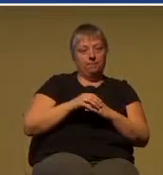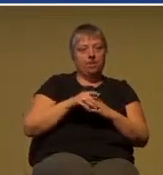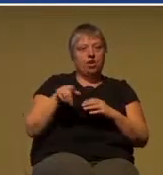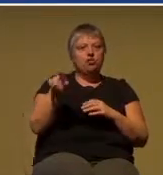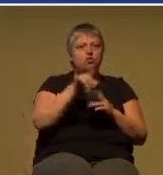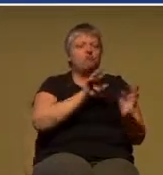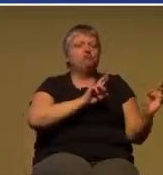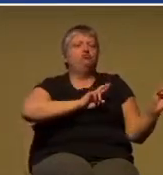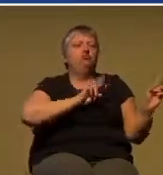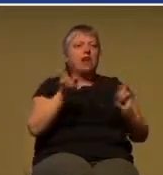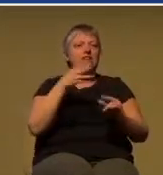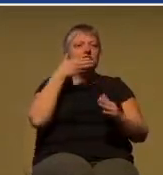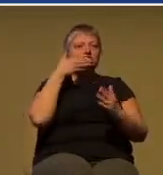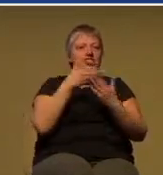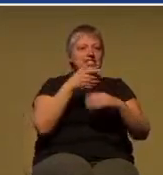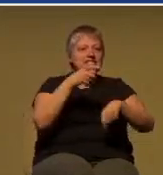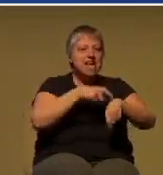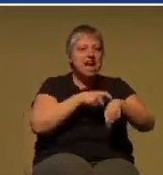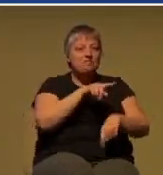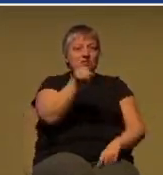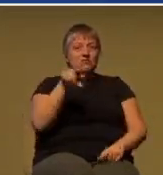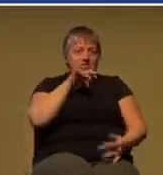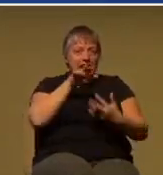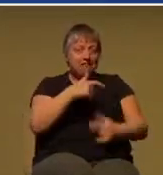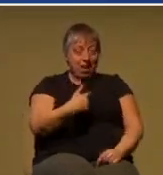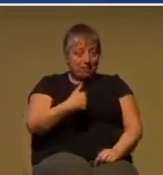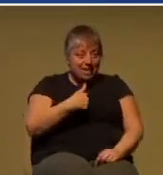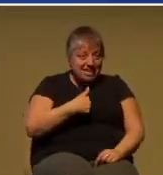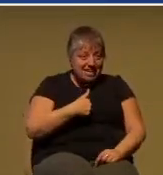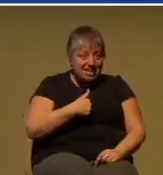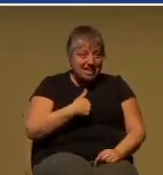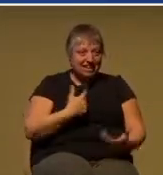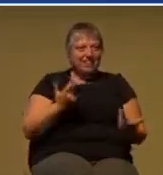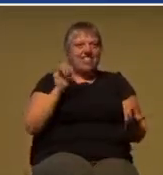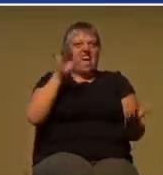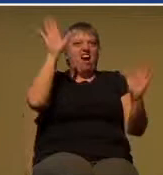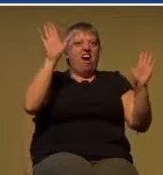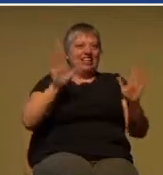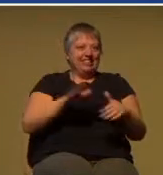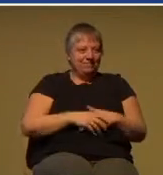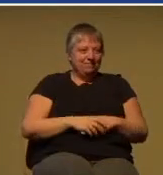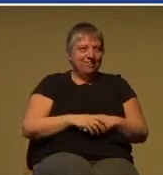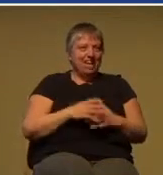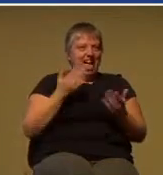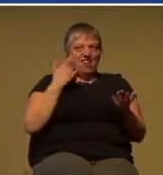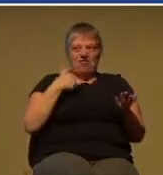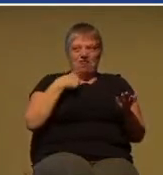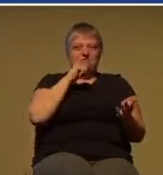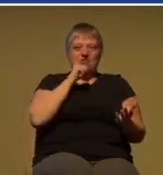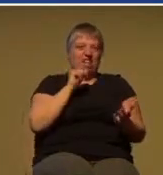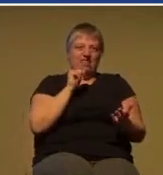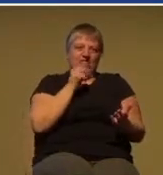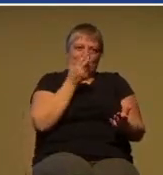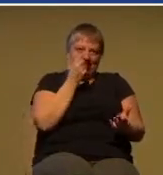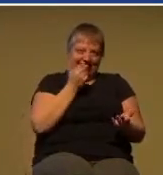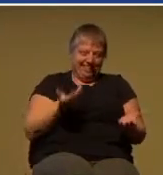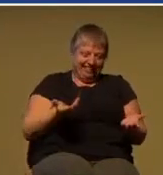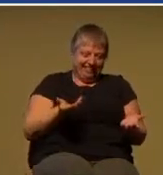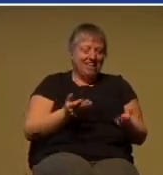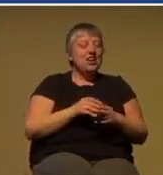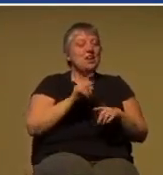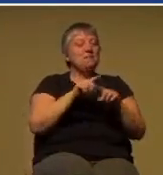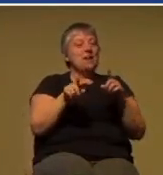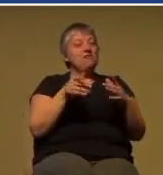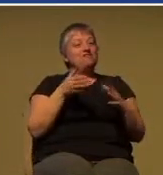for a good time, you were even laughing at me, which was awesome. So I know I'm not that funny. But we got through